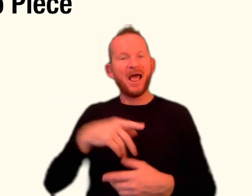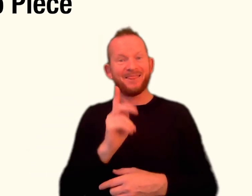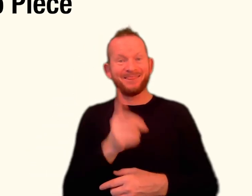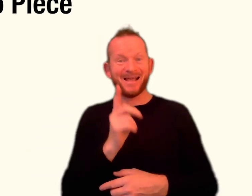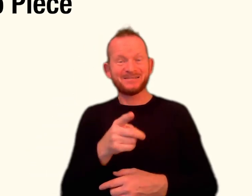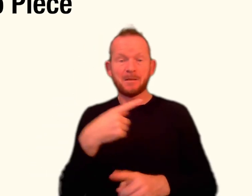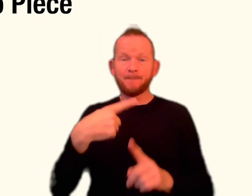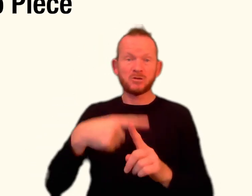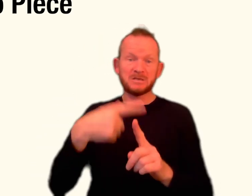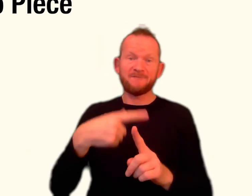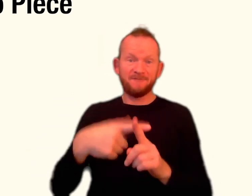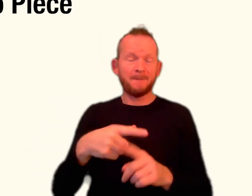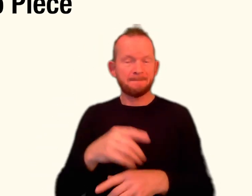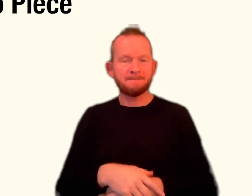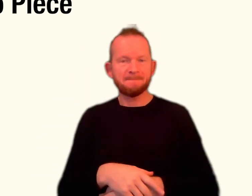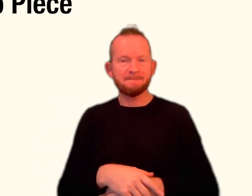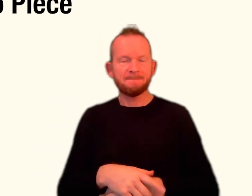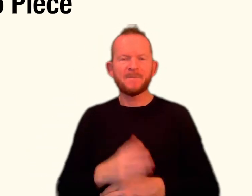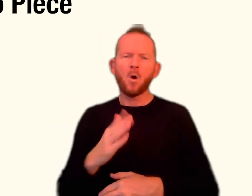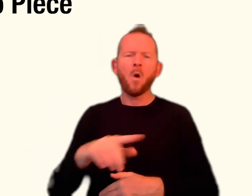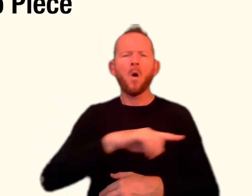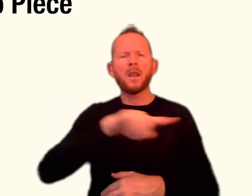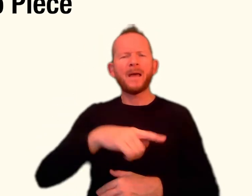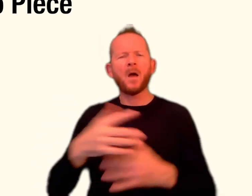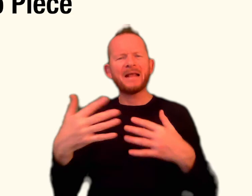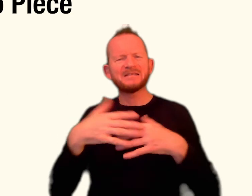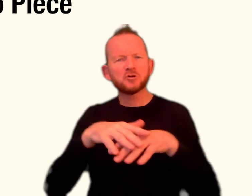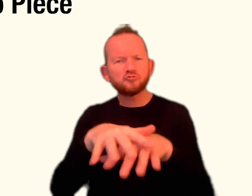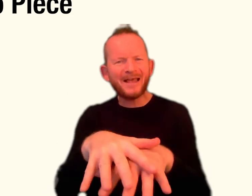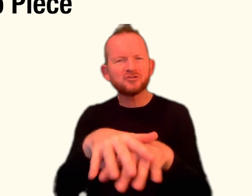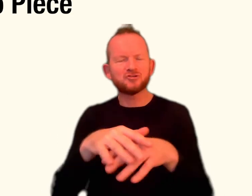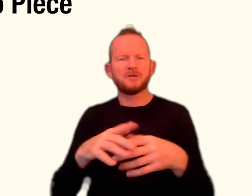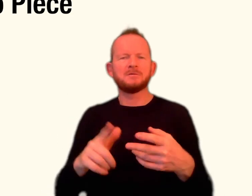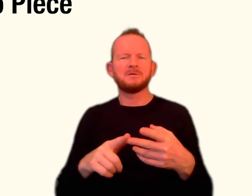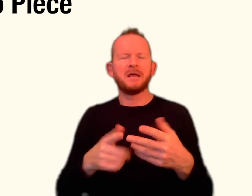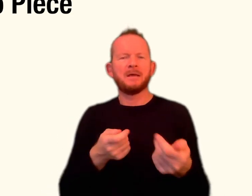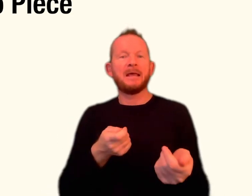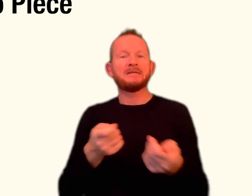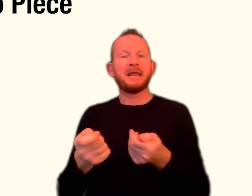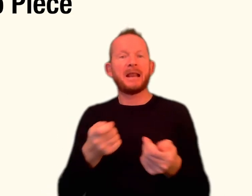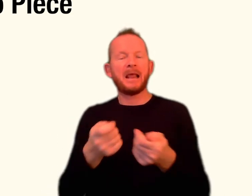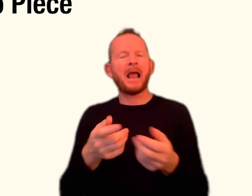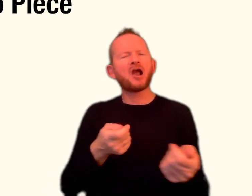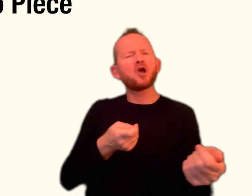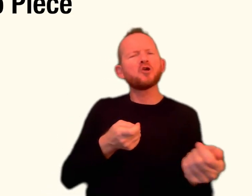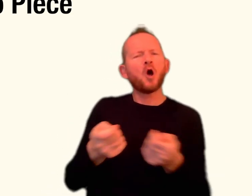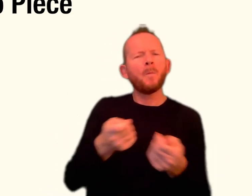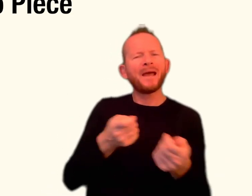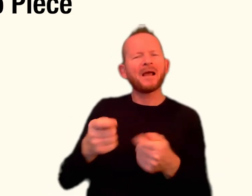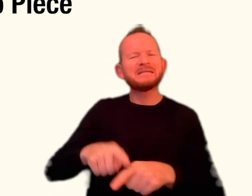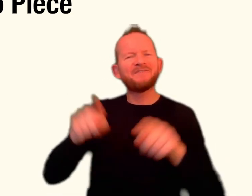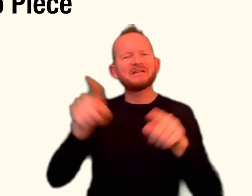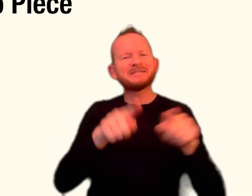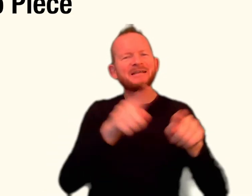that's really positive, and that it's all about integration and dealing with and coping with differences